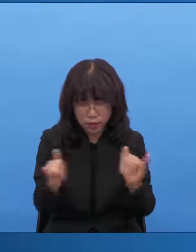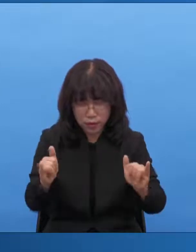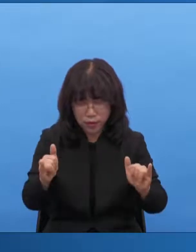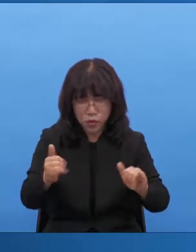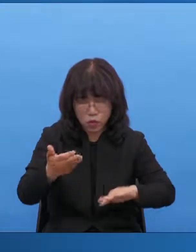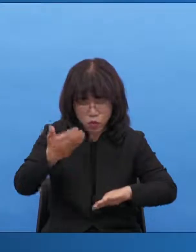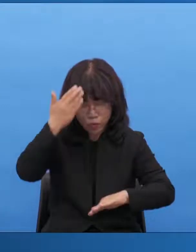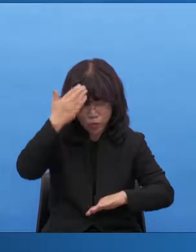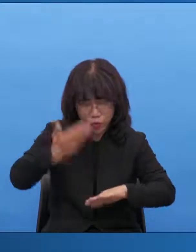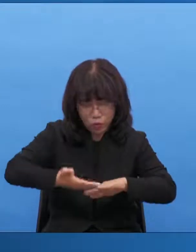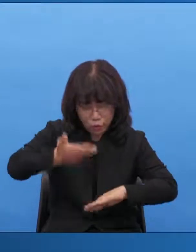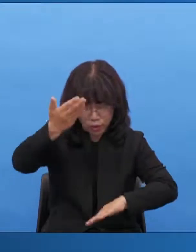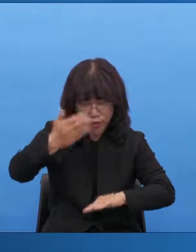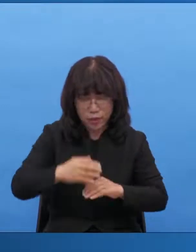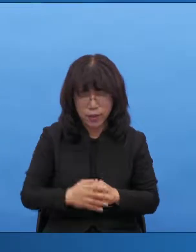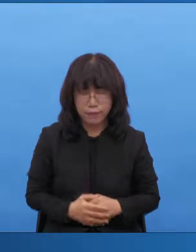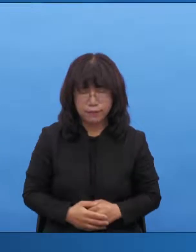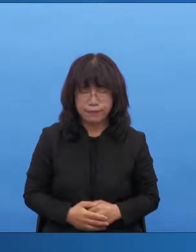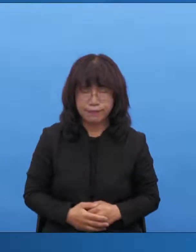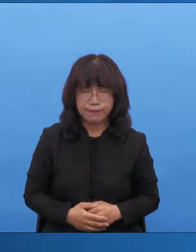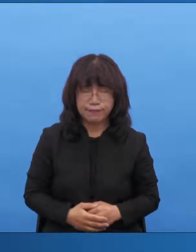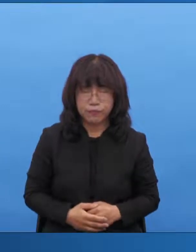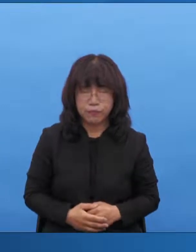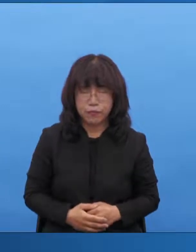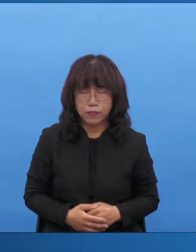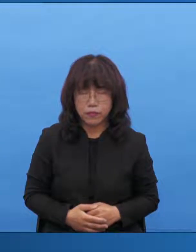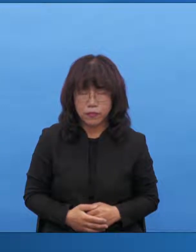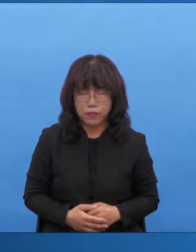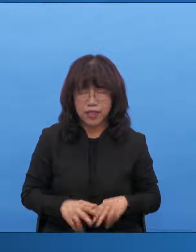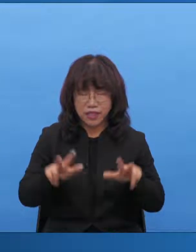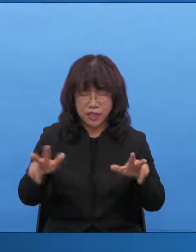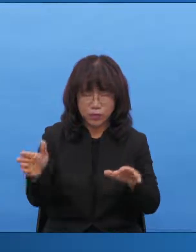Lord remnant, all of our servants of the Lord and the churches participating remnant day.